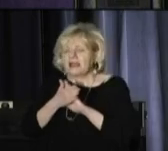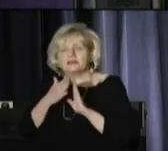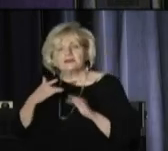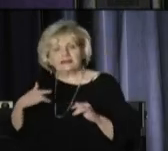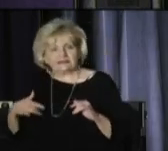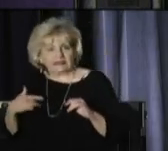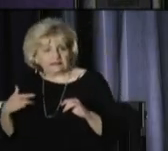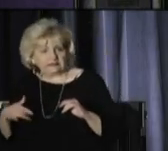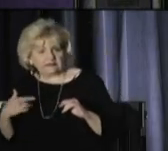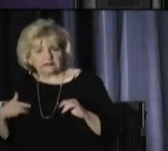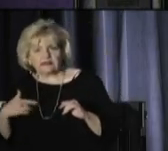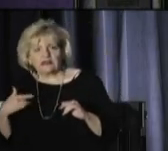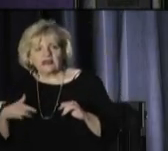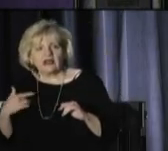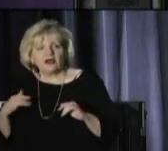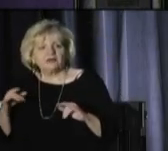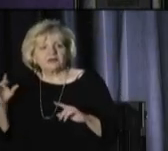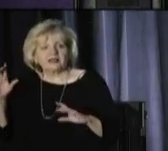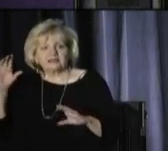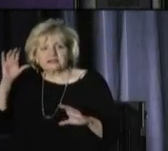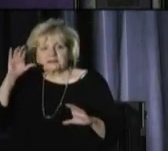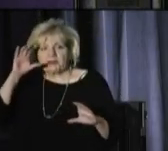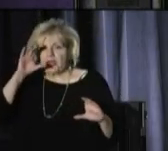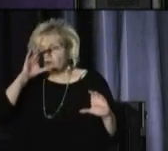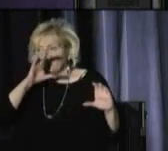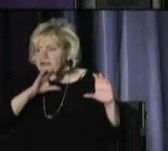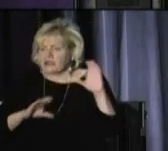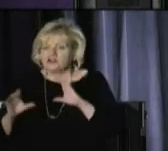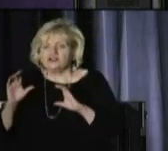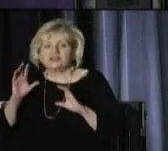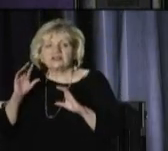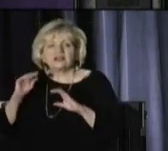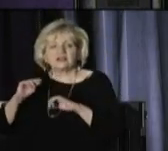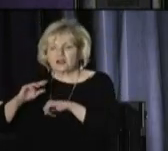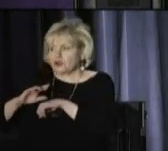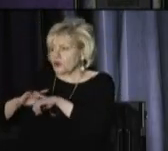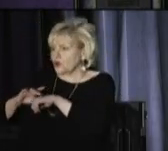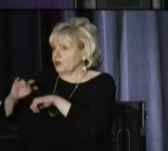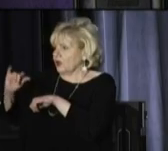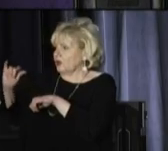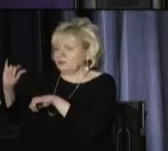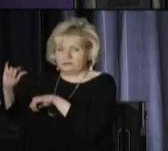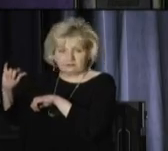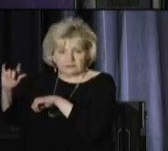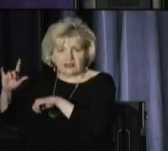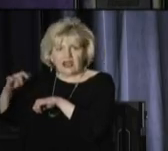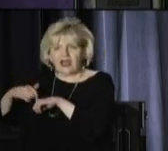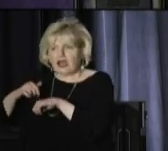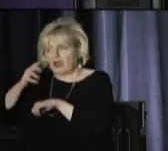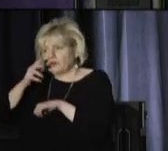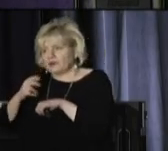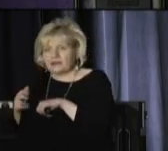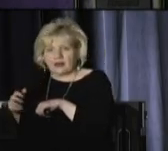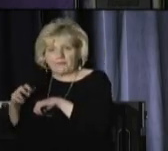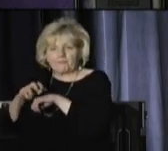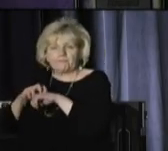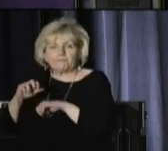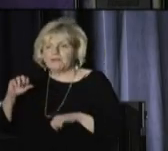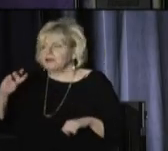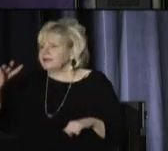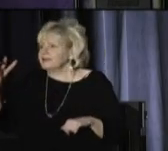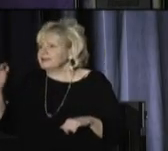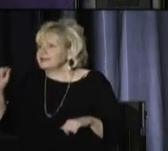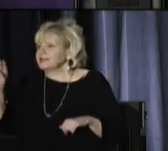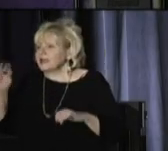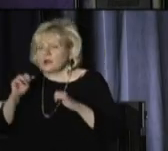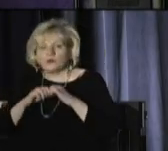and experimentation. And then early on, from just like a practical standpoint, I would get up at like 6 a.m. with some other